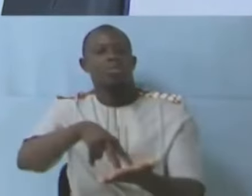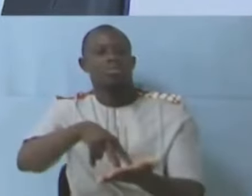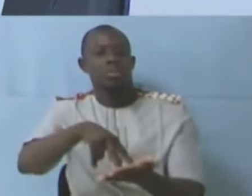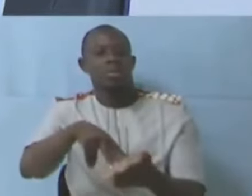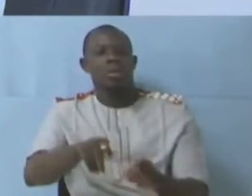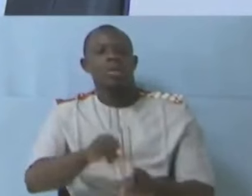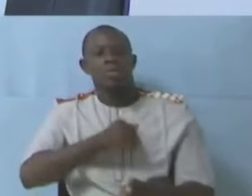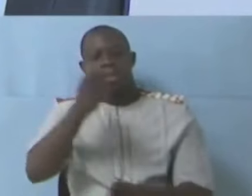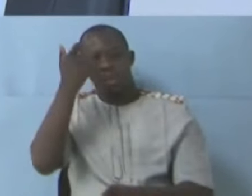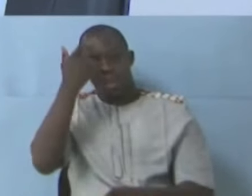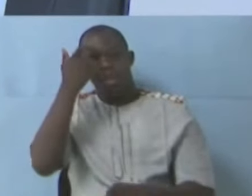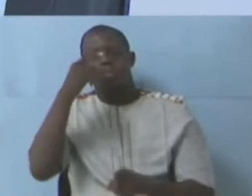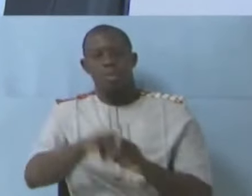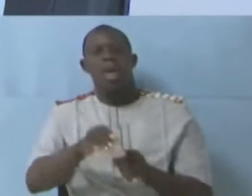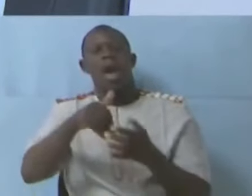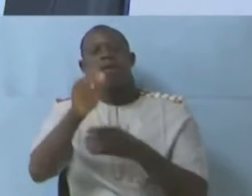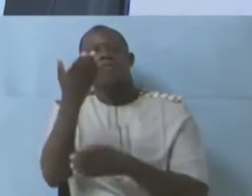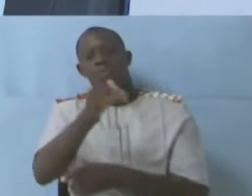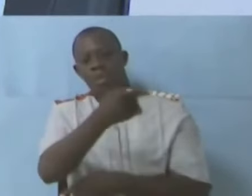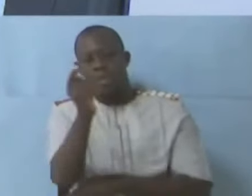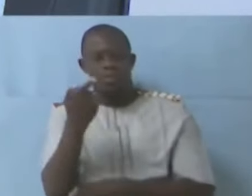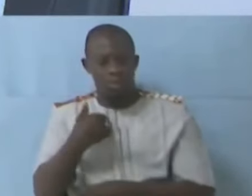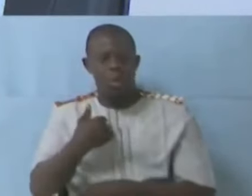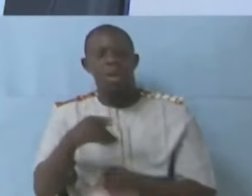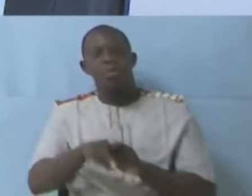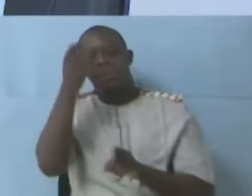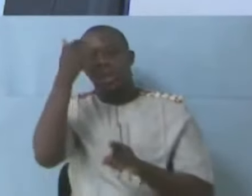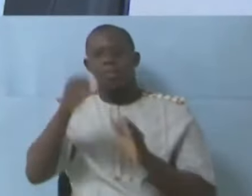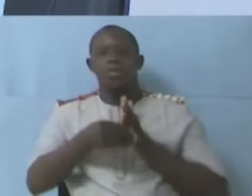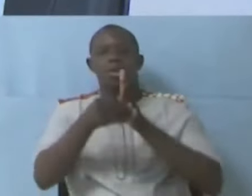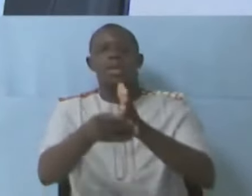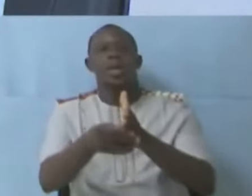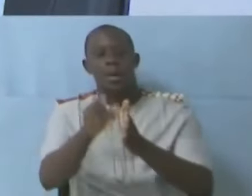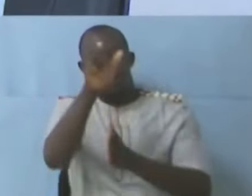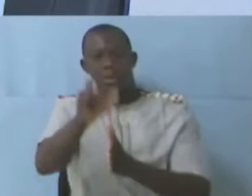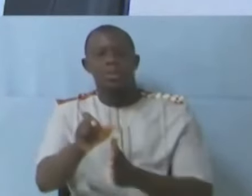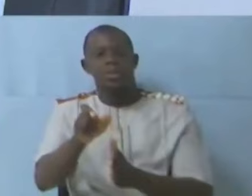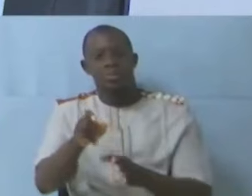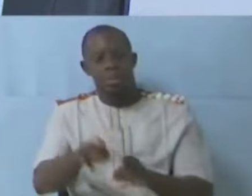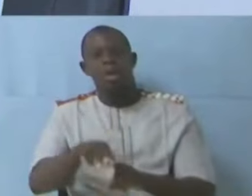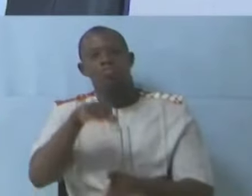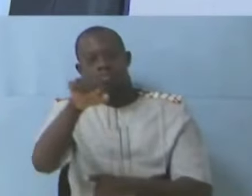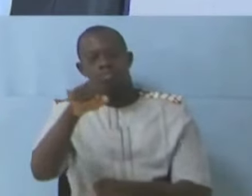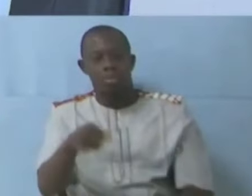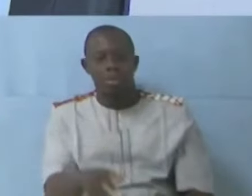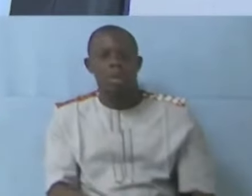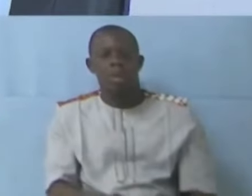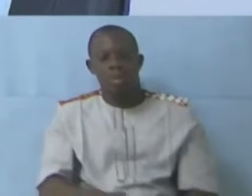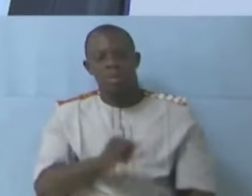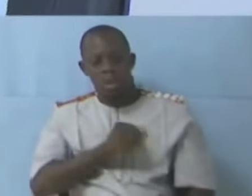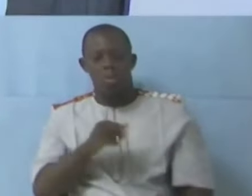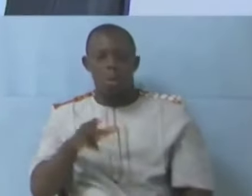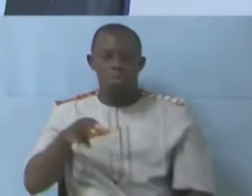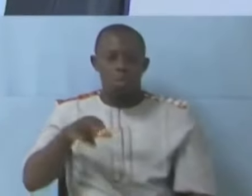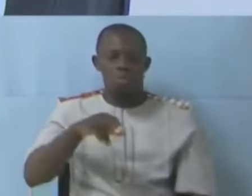and I am their commander. Some were even trying to halt me, but I pretended as if I am one of their commanders. So ma dox nonu